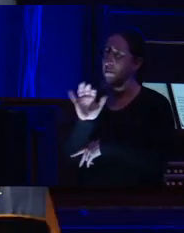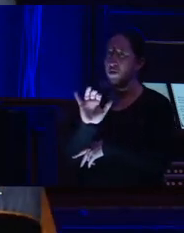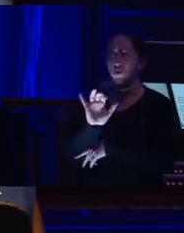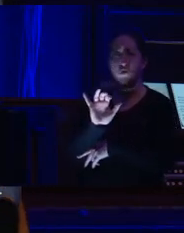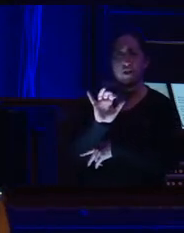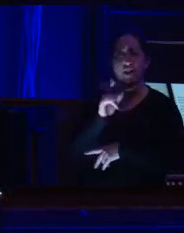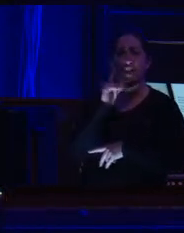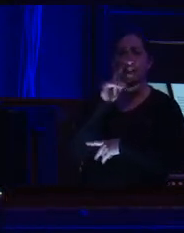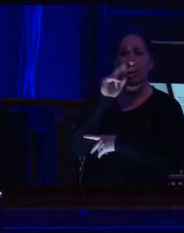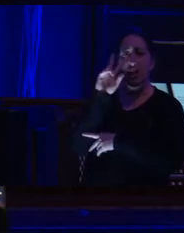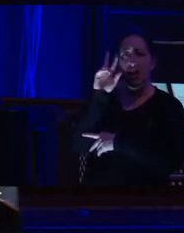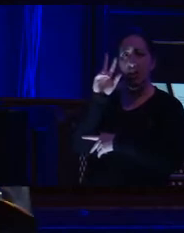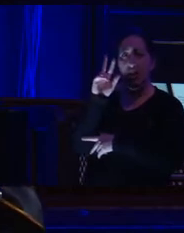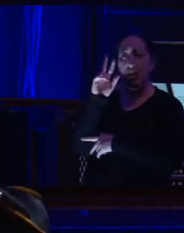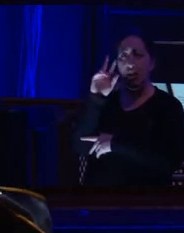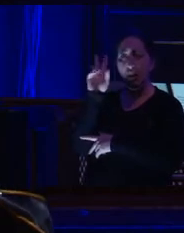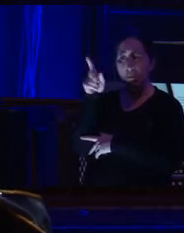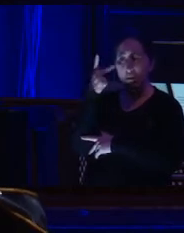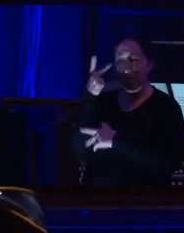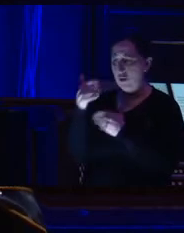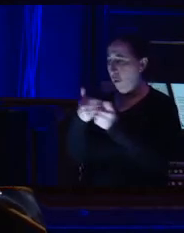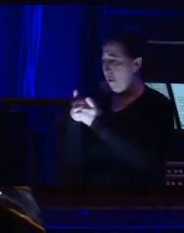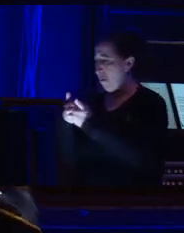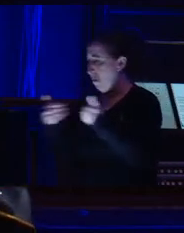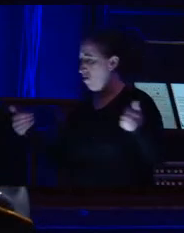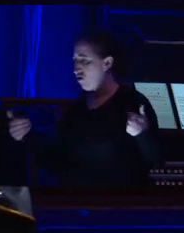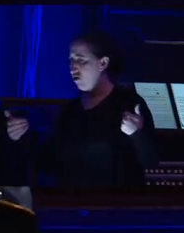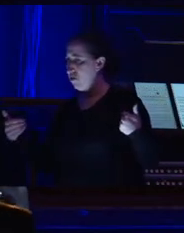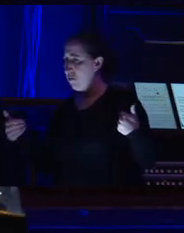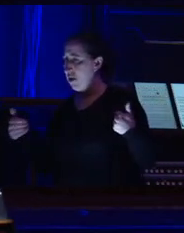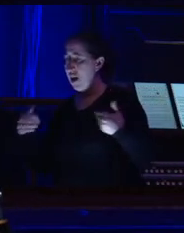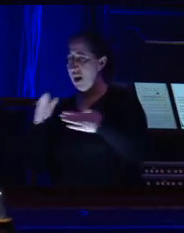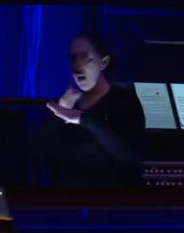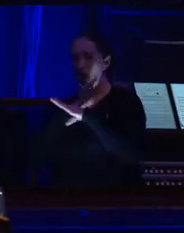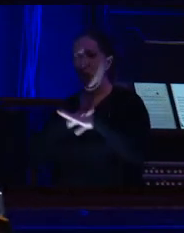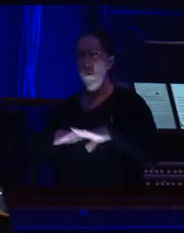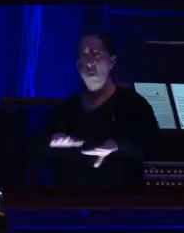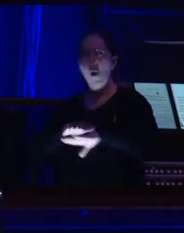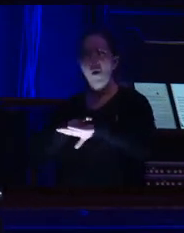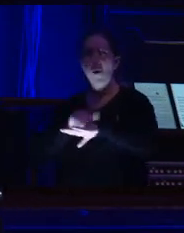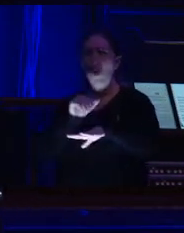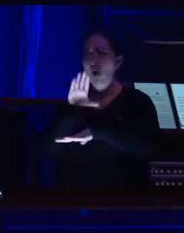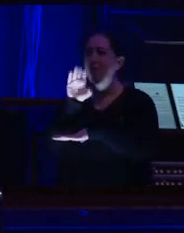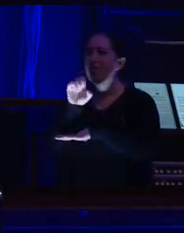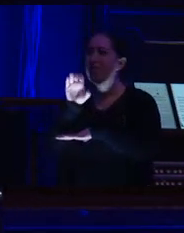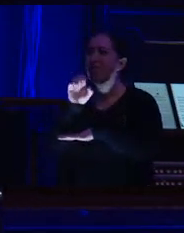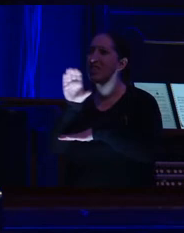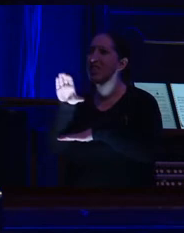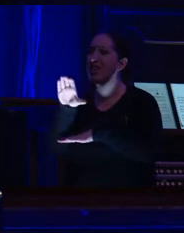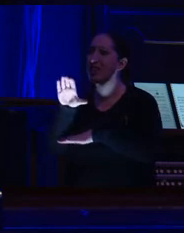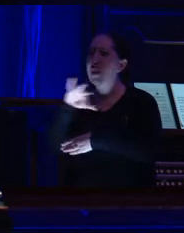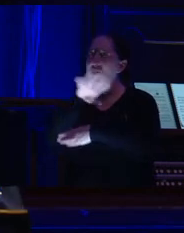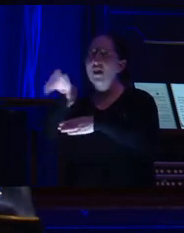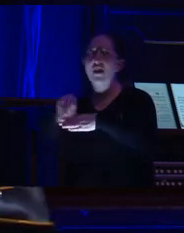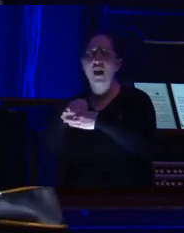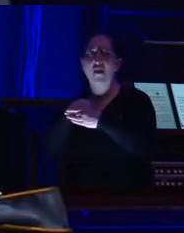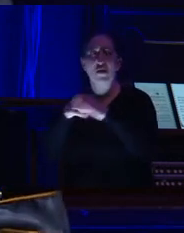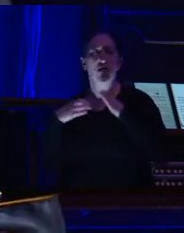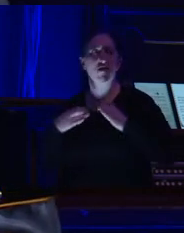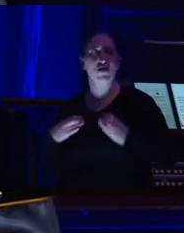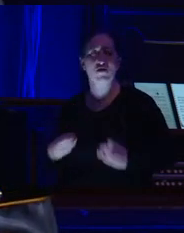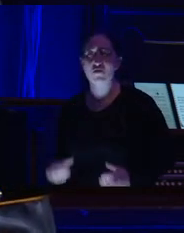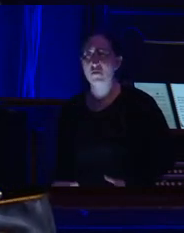of political tribalism and partisanship, and the quiet call of civic engagement and citizenship.